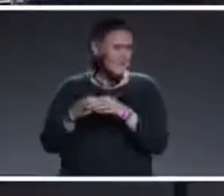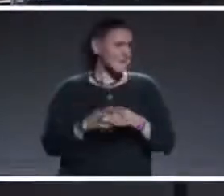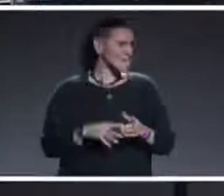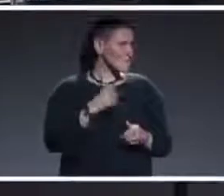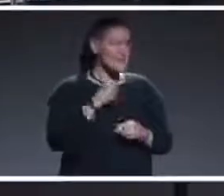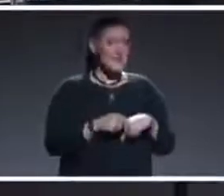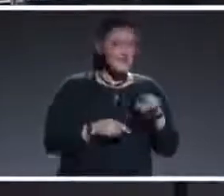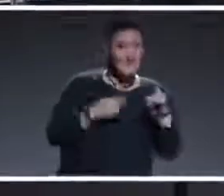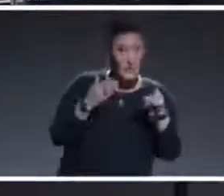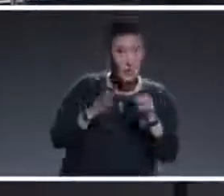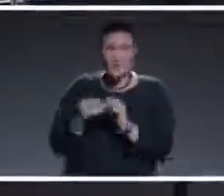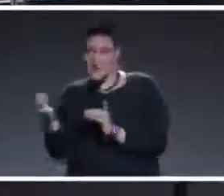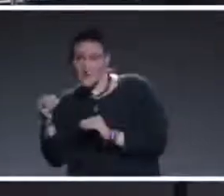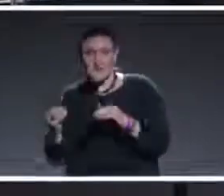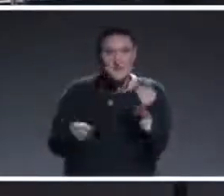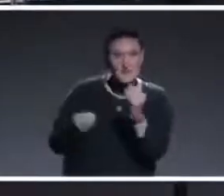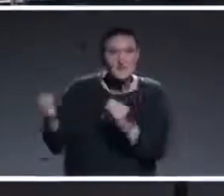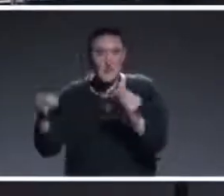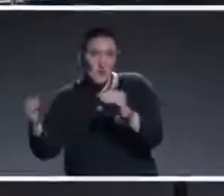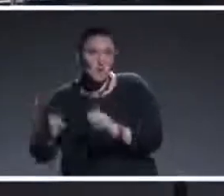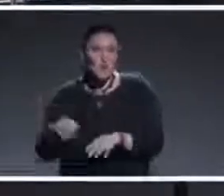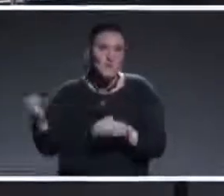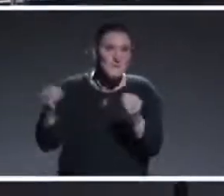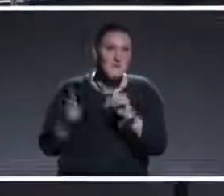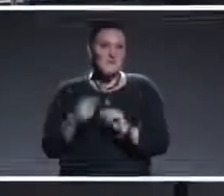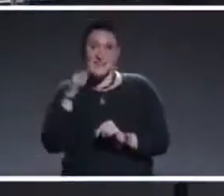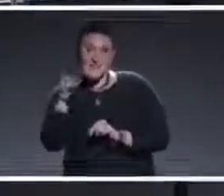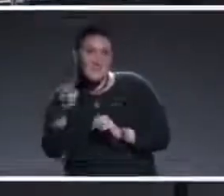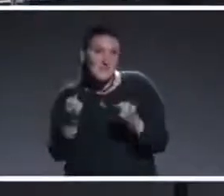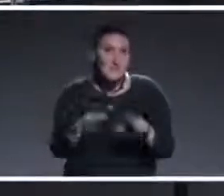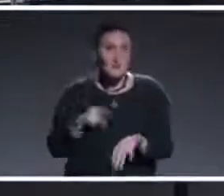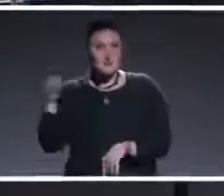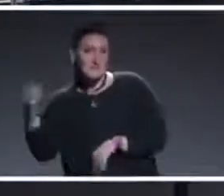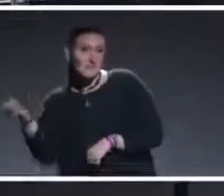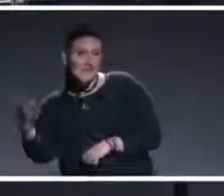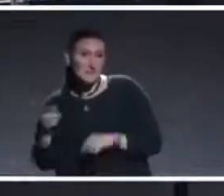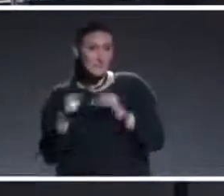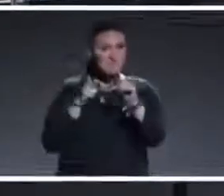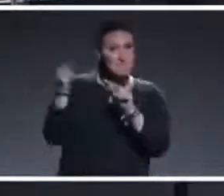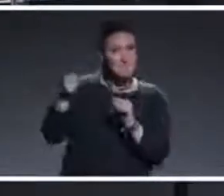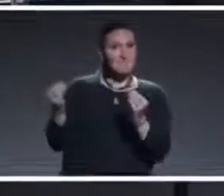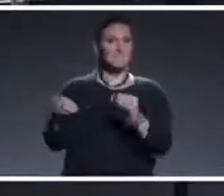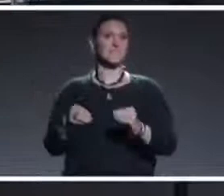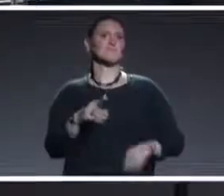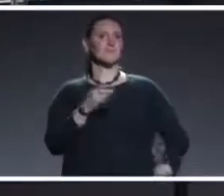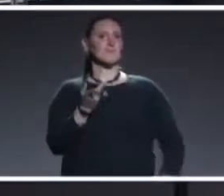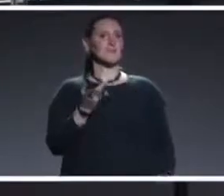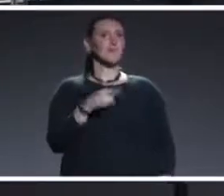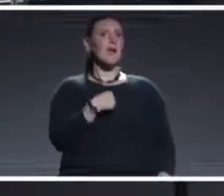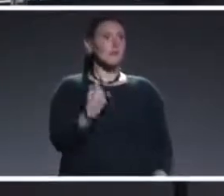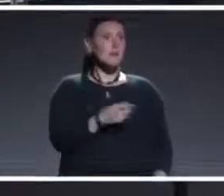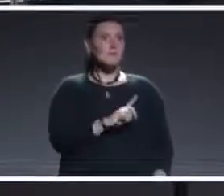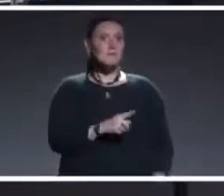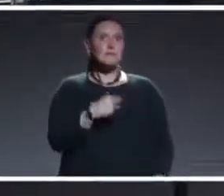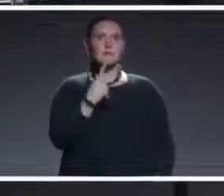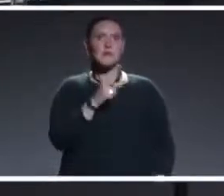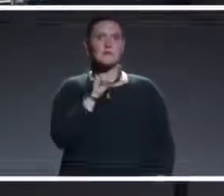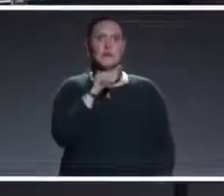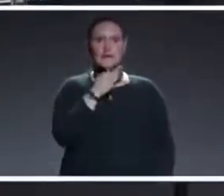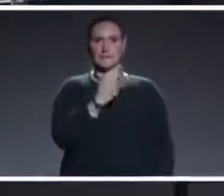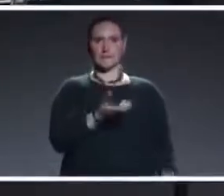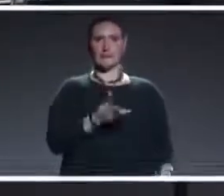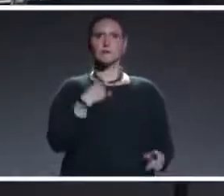could happen. And somebody else says, oh my God, and then this could happen. What about if this happened? We never say no. Mm-hmm. We always